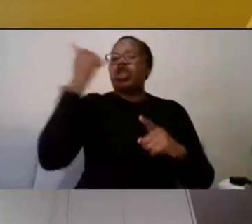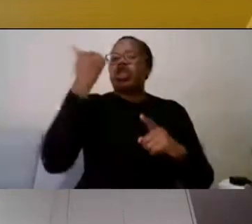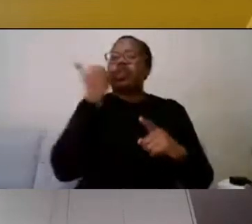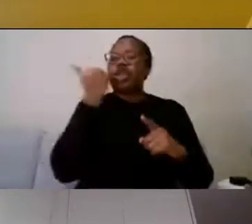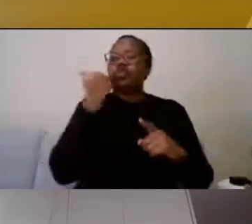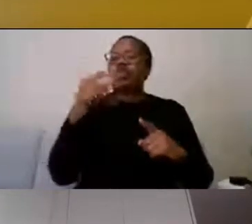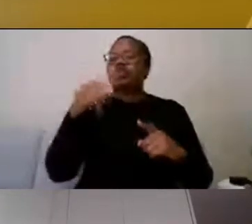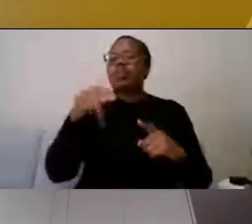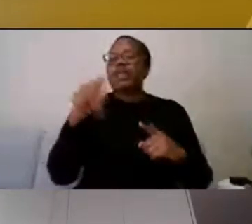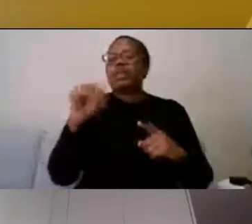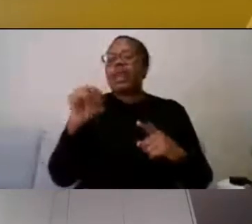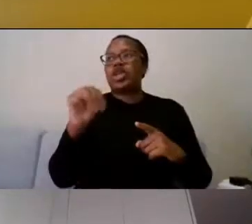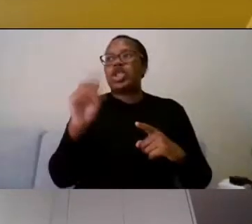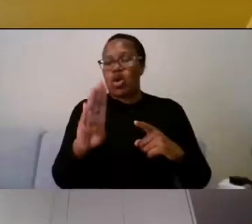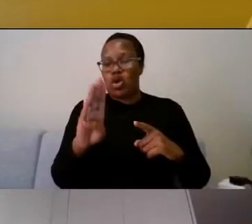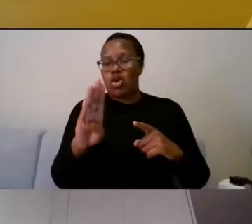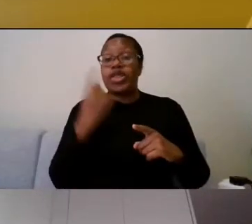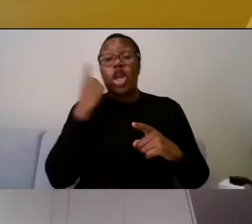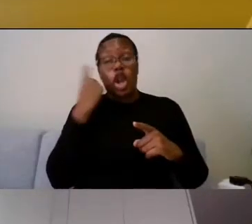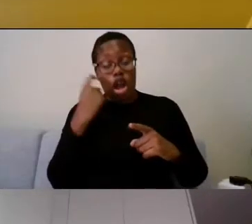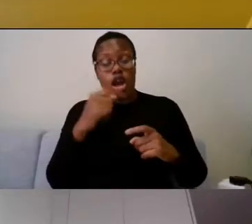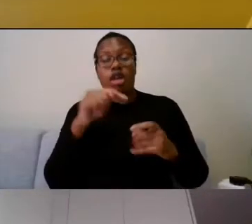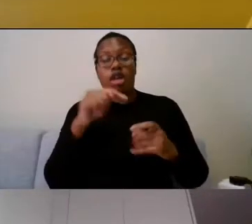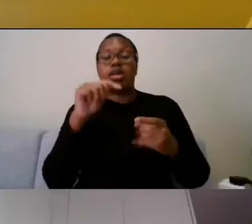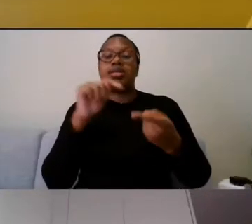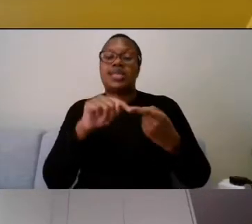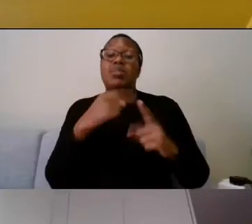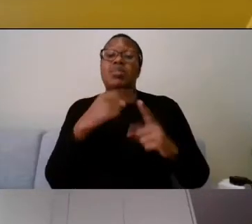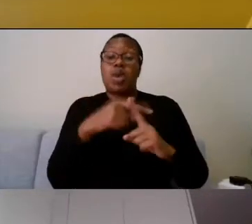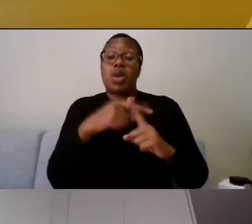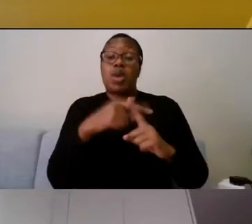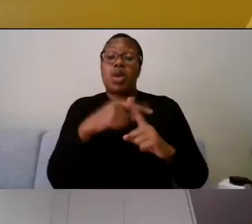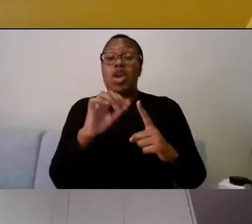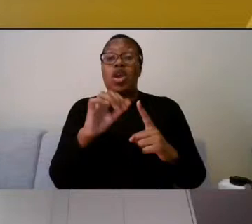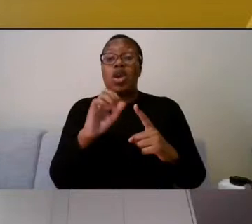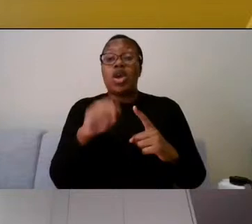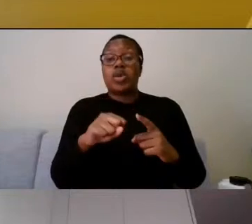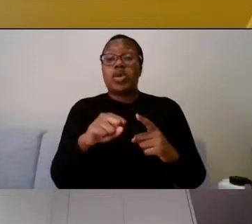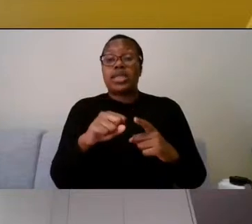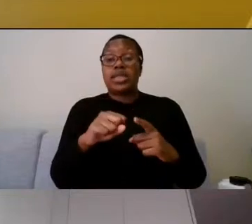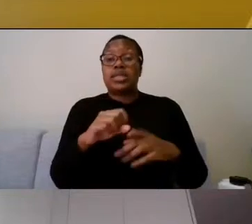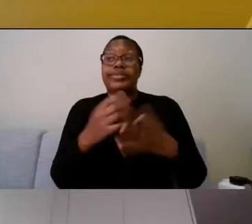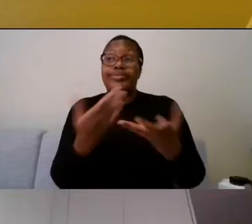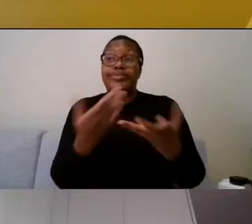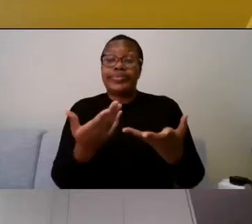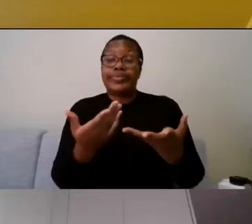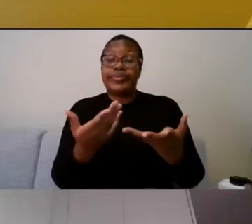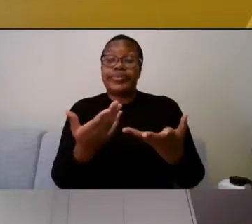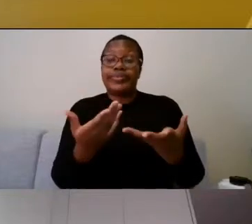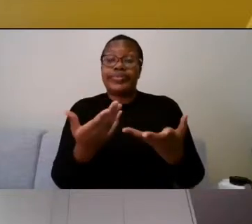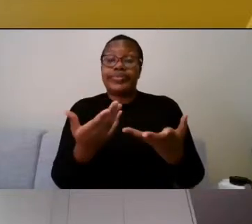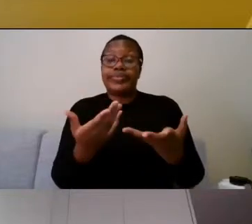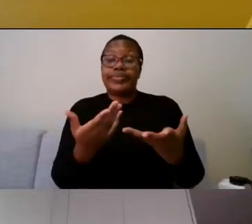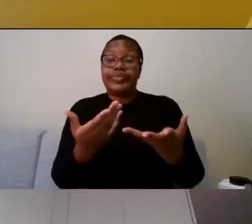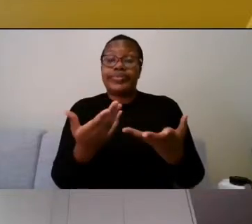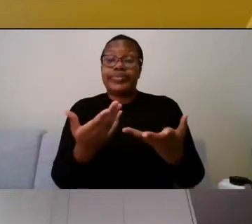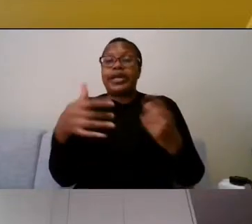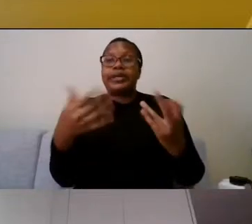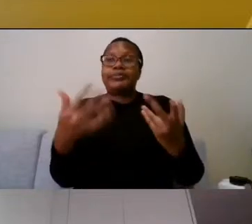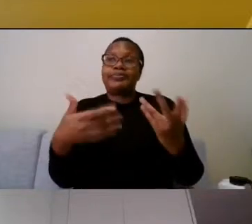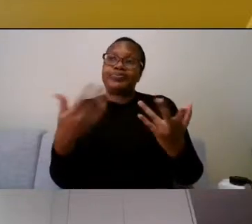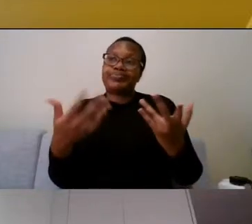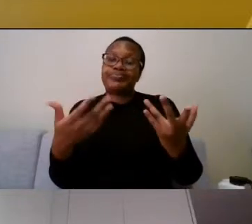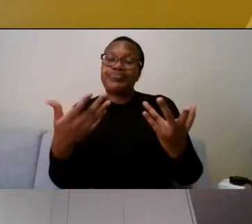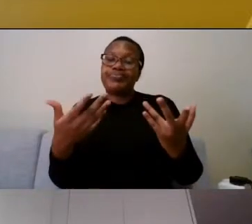Pietermaritzburg that a clerk had tested positive. So it is particularly more prevalent, obviously, in the areas that